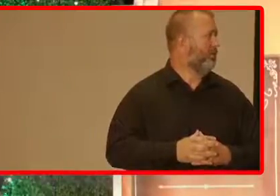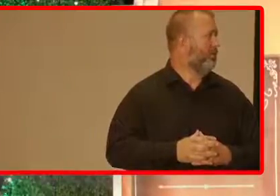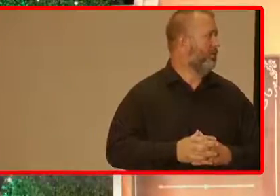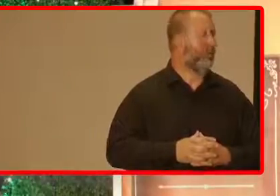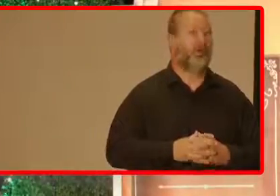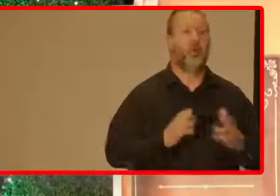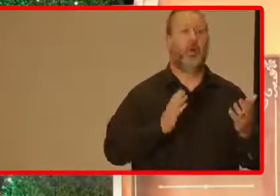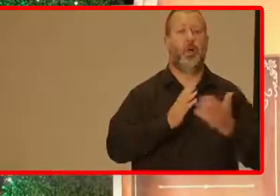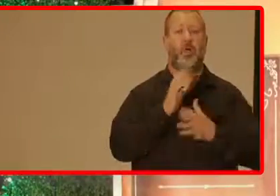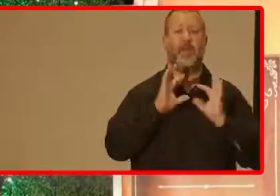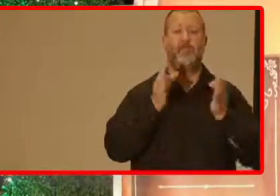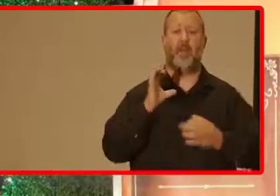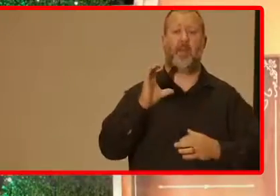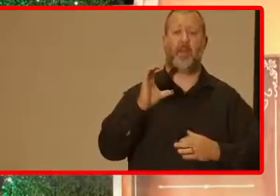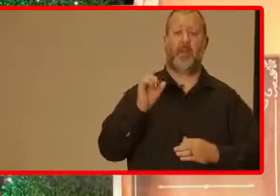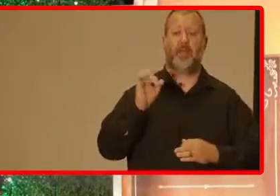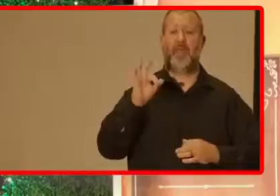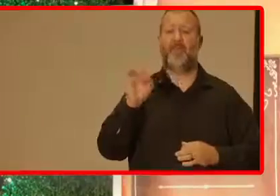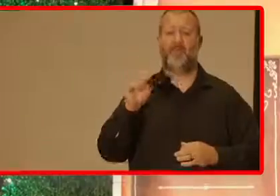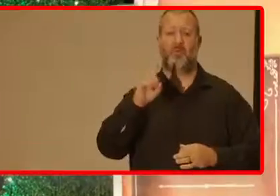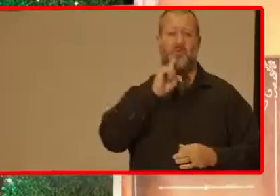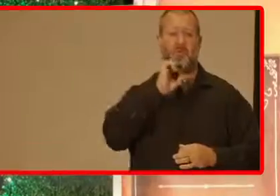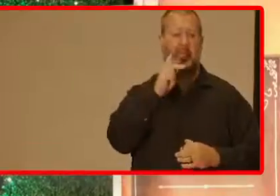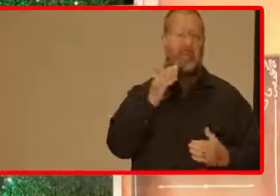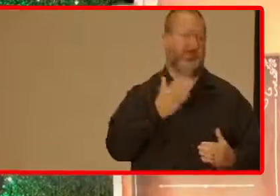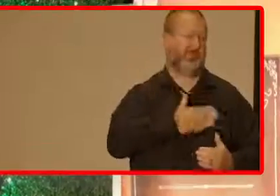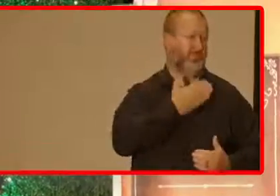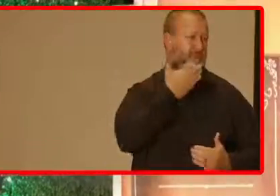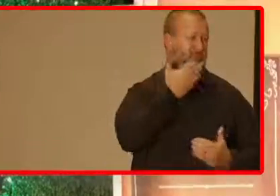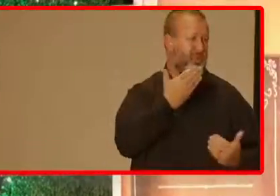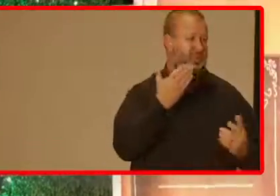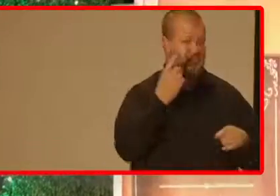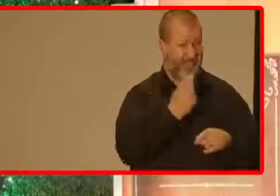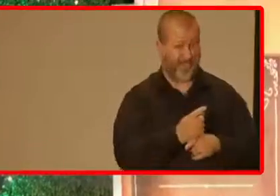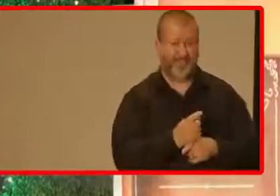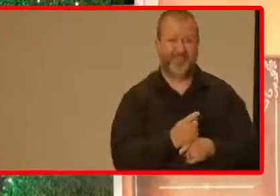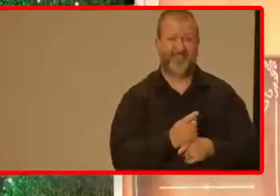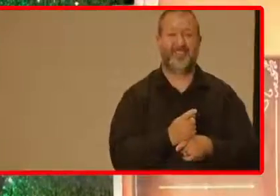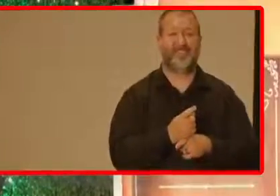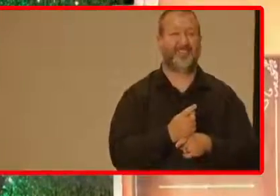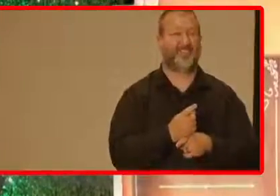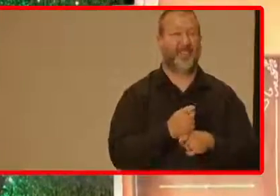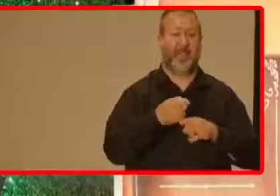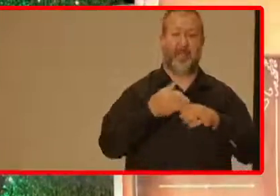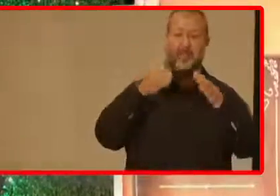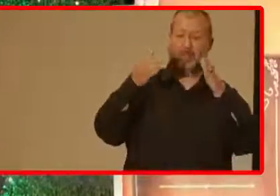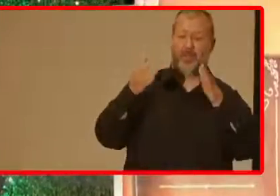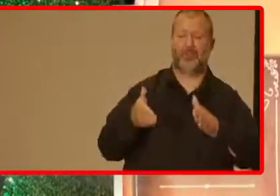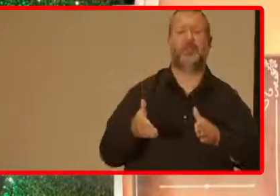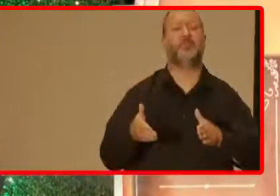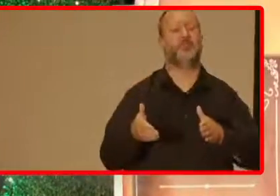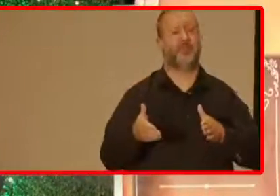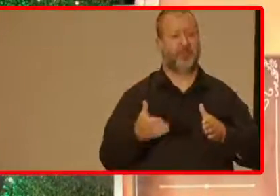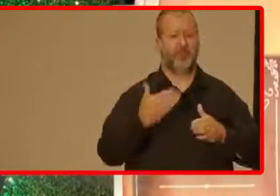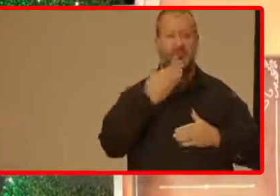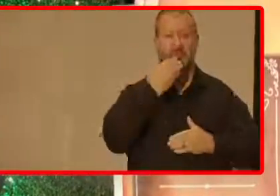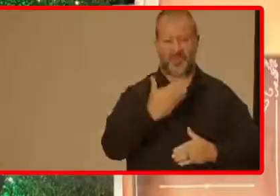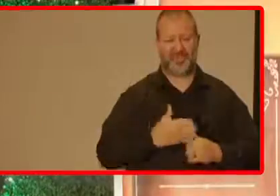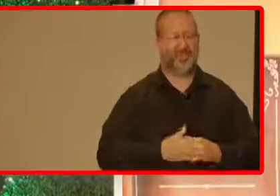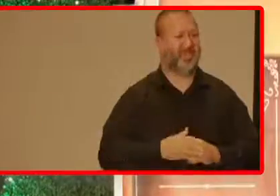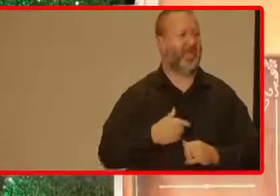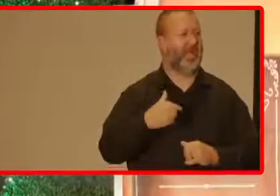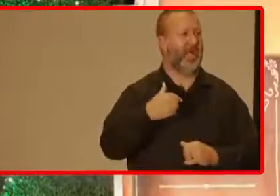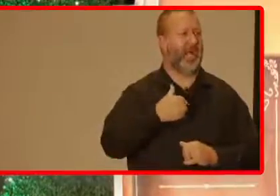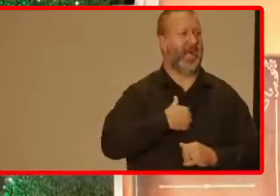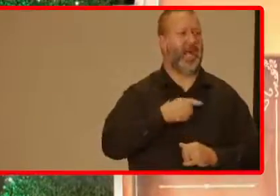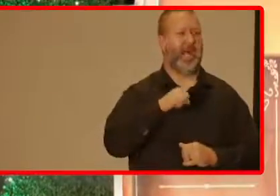All right, Family Cafe, it is good to be back, ain't it? In person, that is good. I have